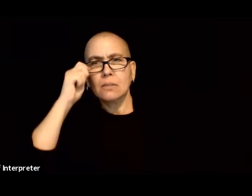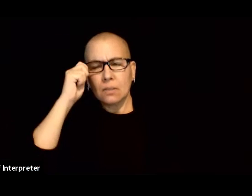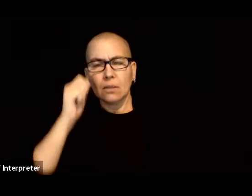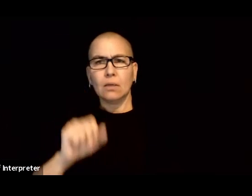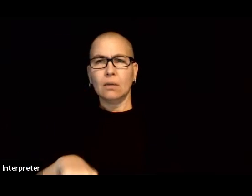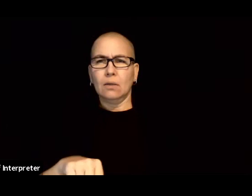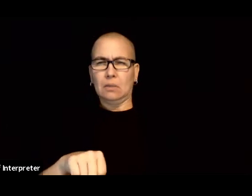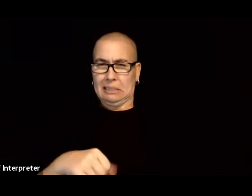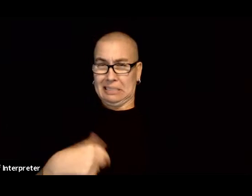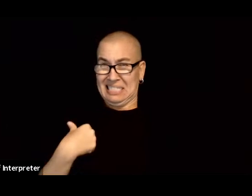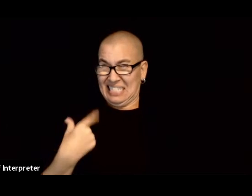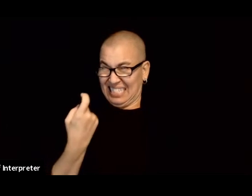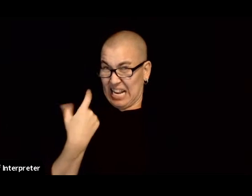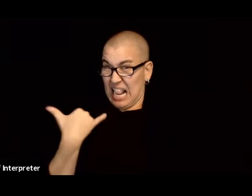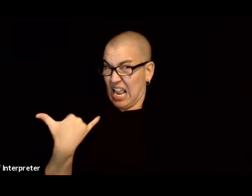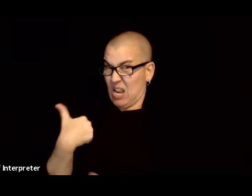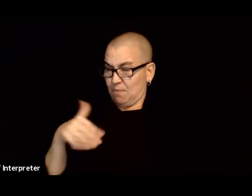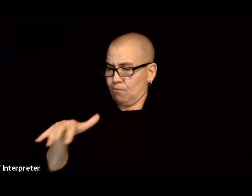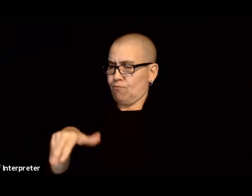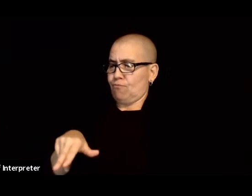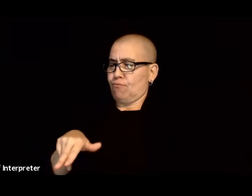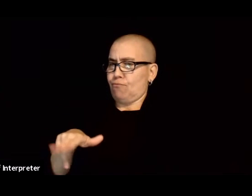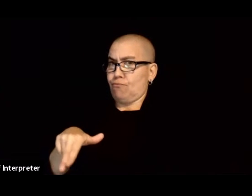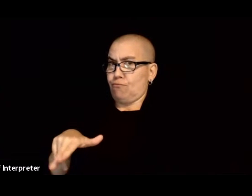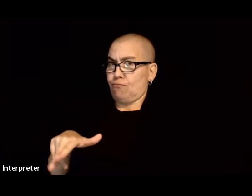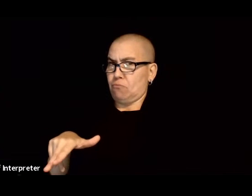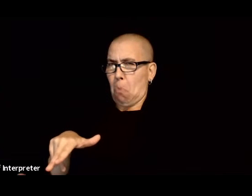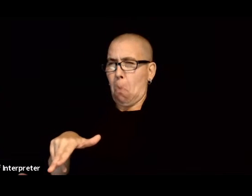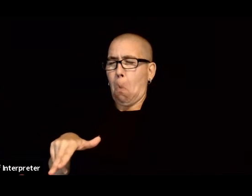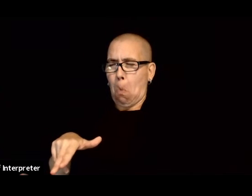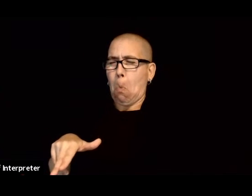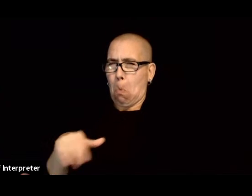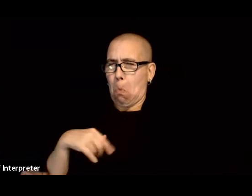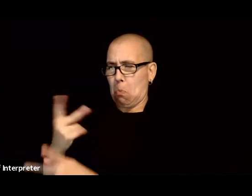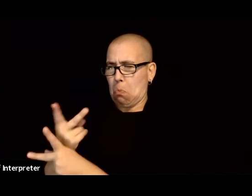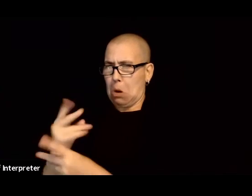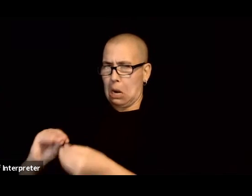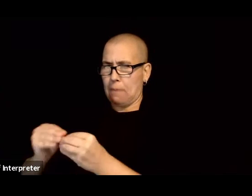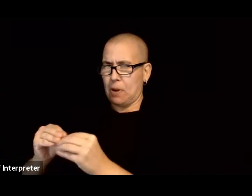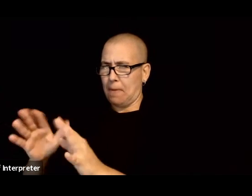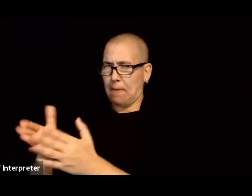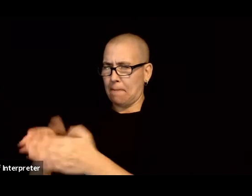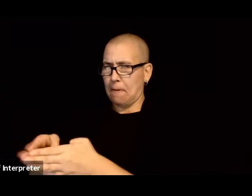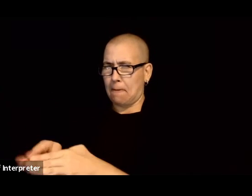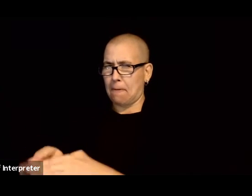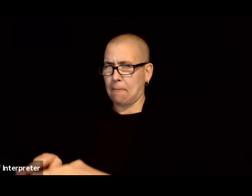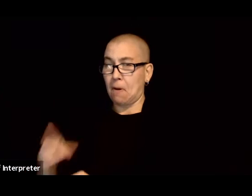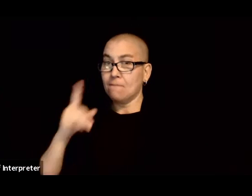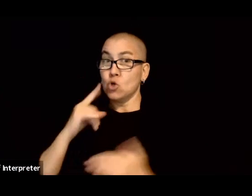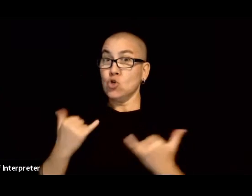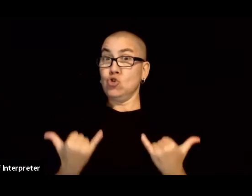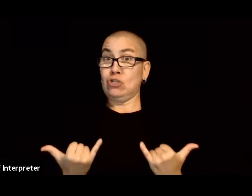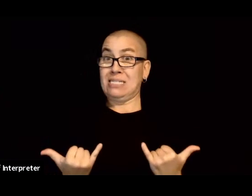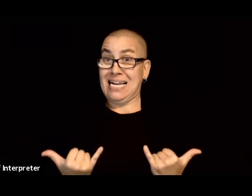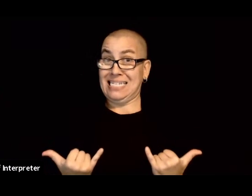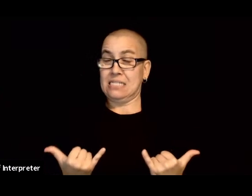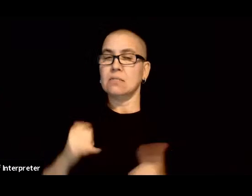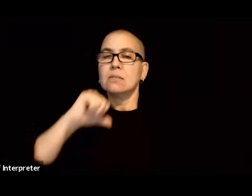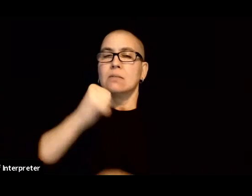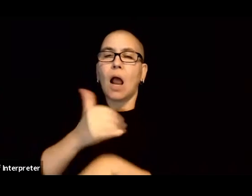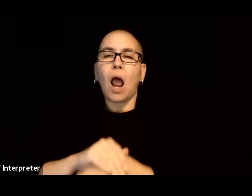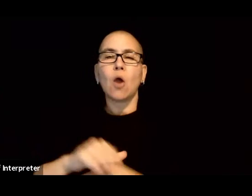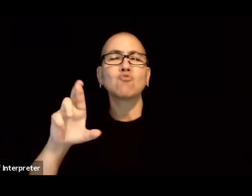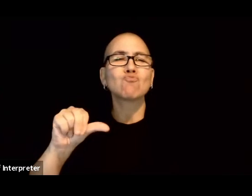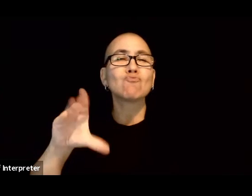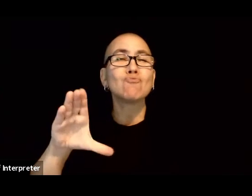am able to break down, for instance, the new cases for today by race, and so I can tell you the number of